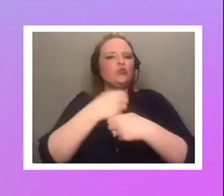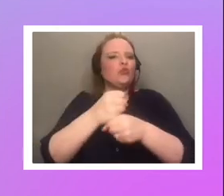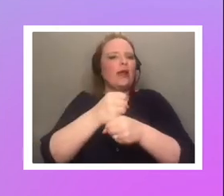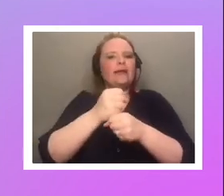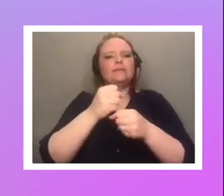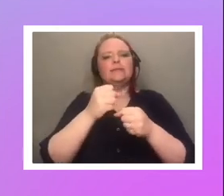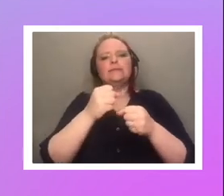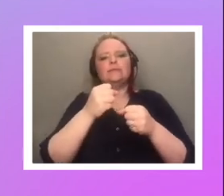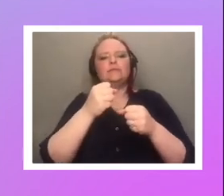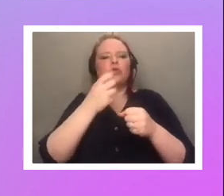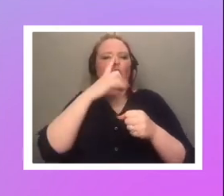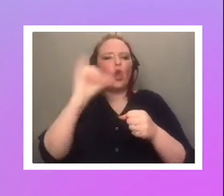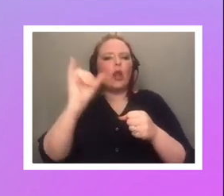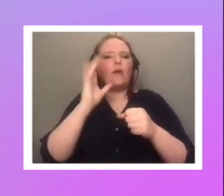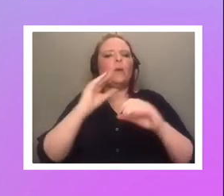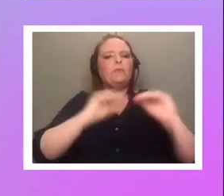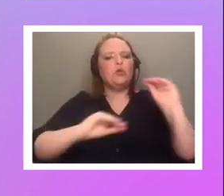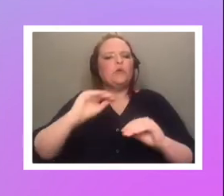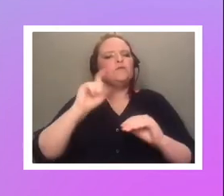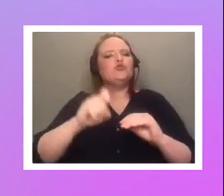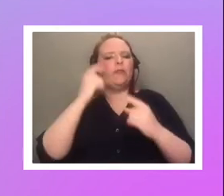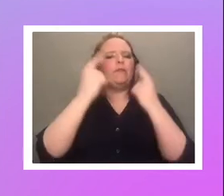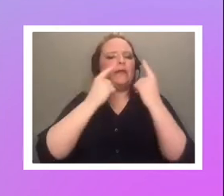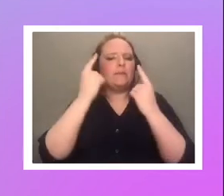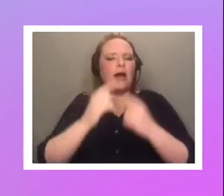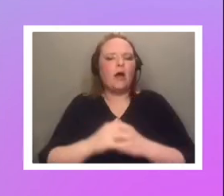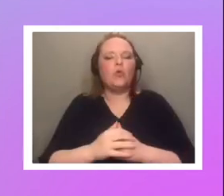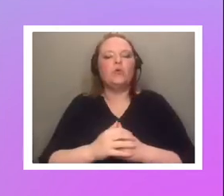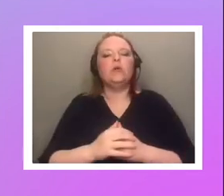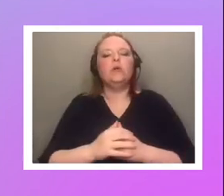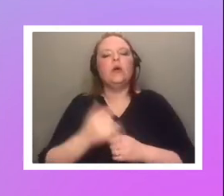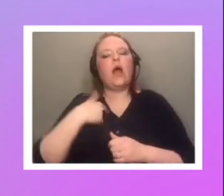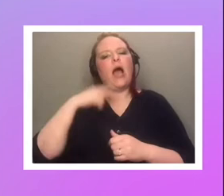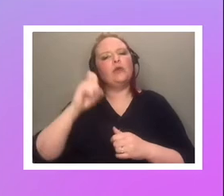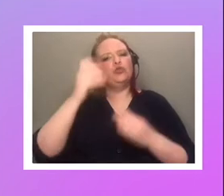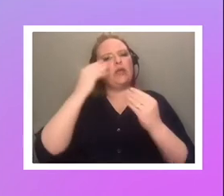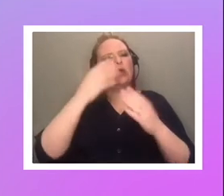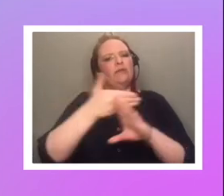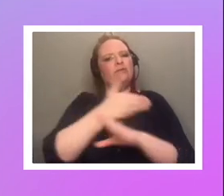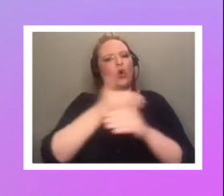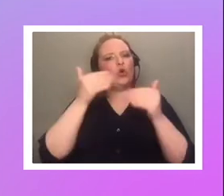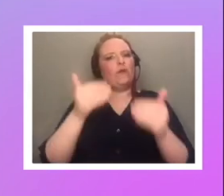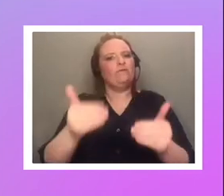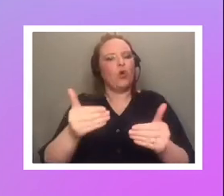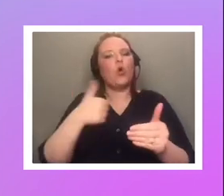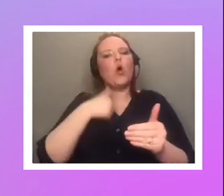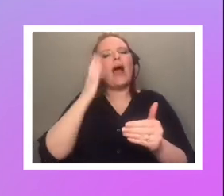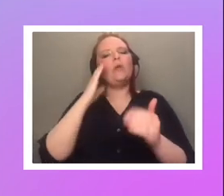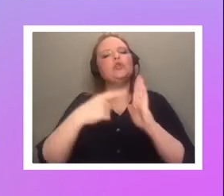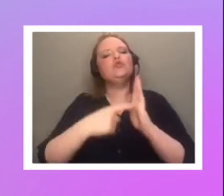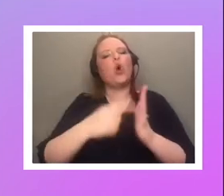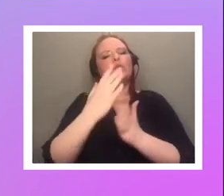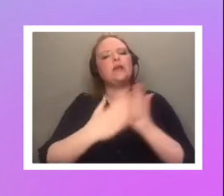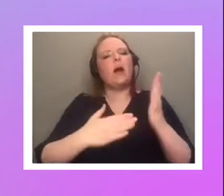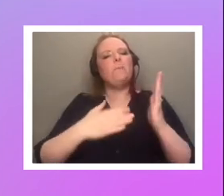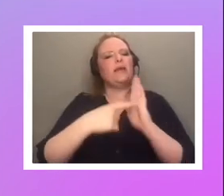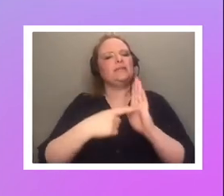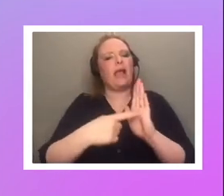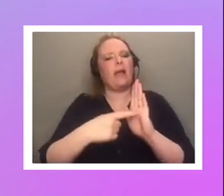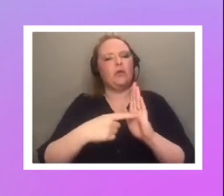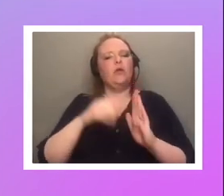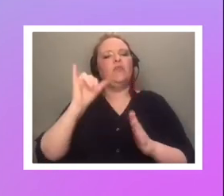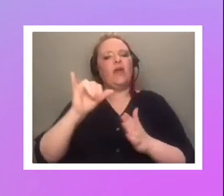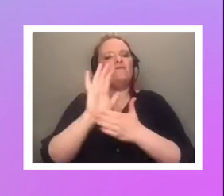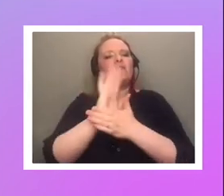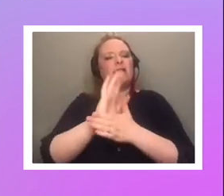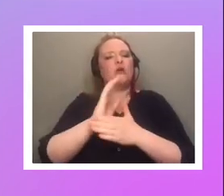of movement is something you should consider as well. I should note before going forward in these, I am going to show some examples of video with